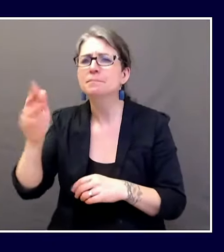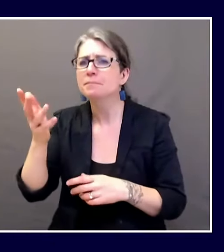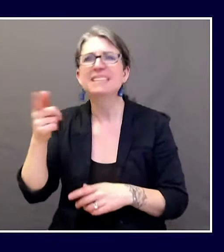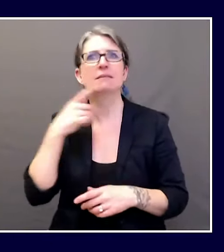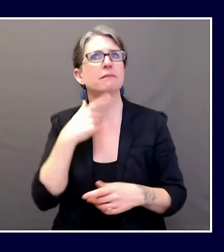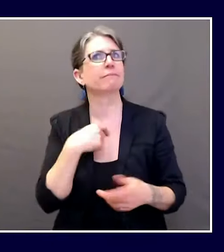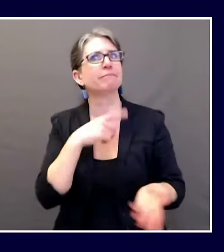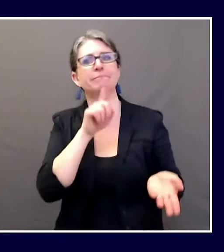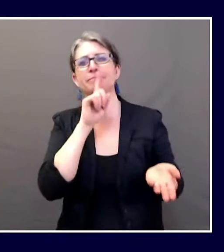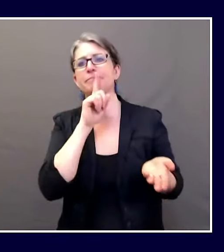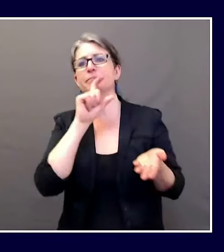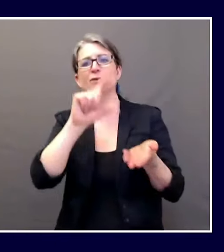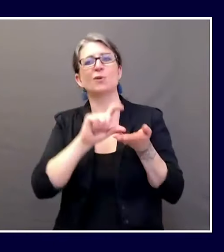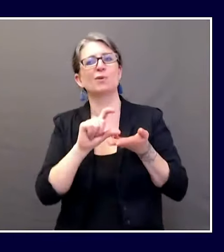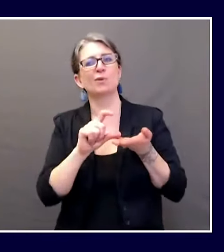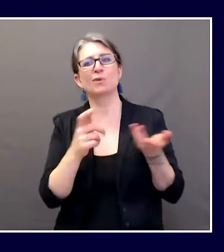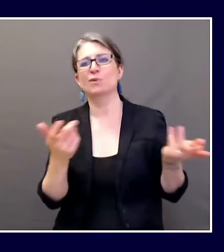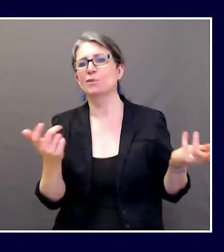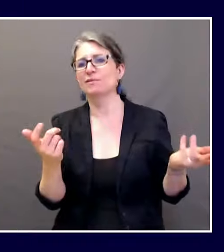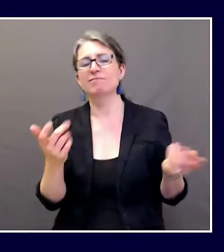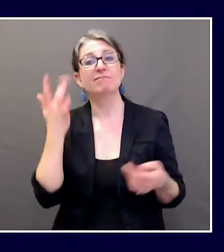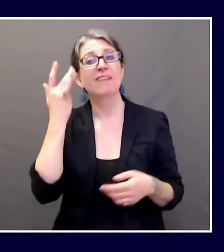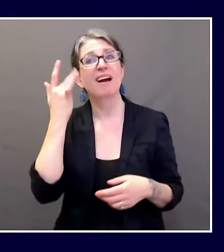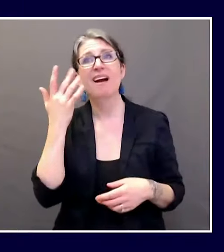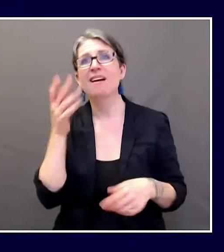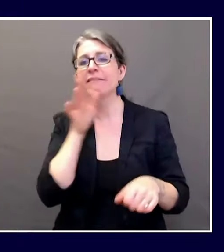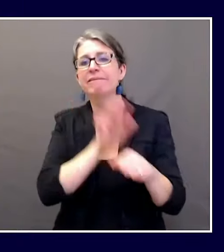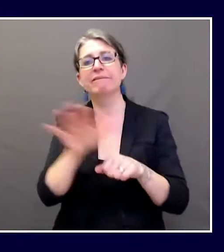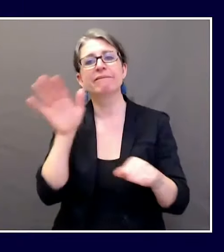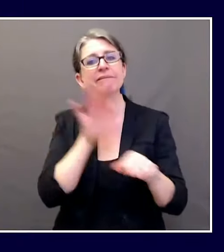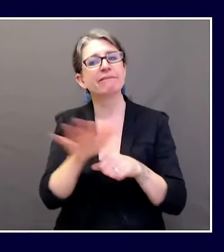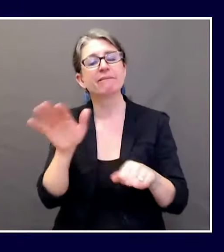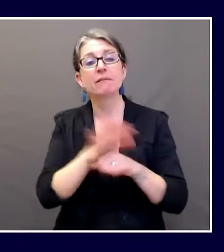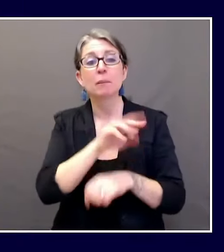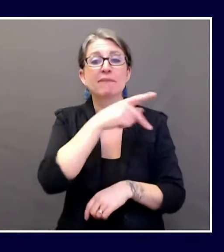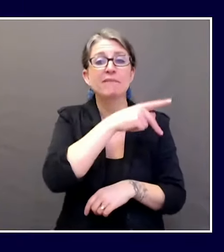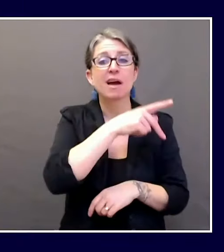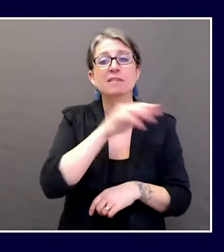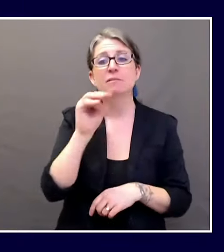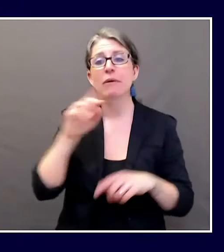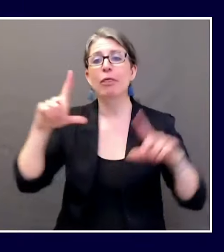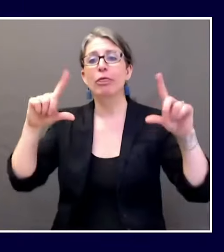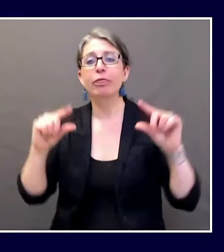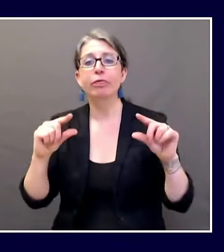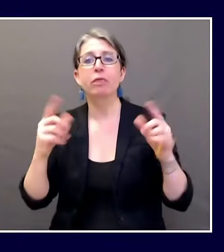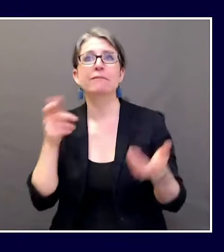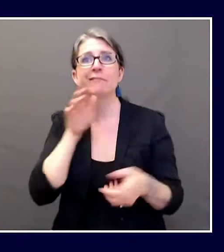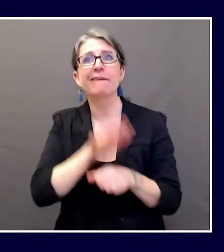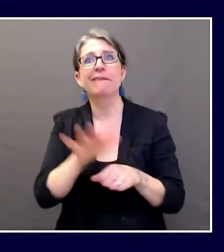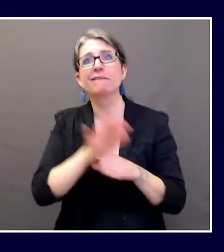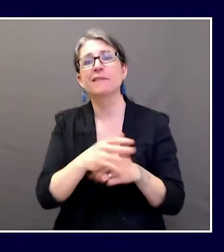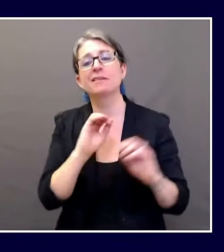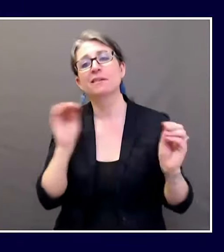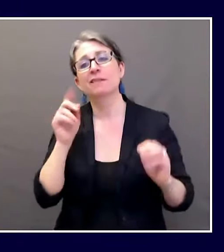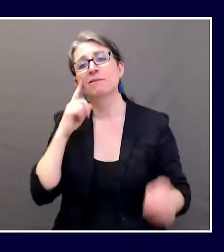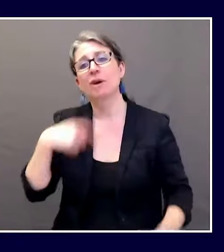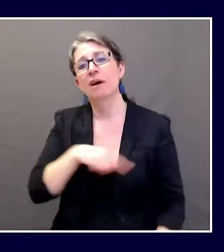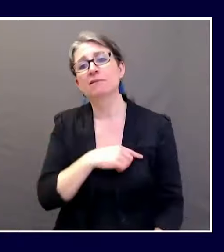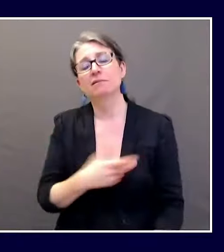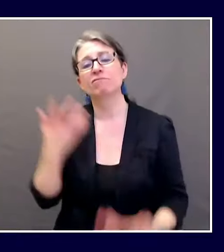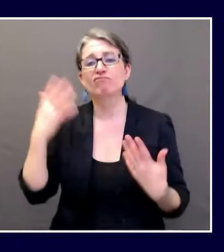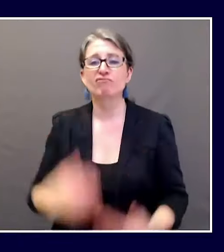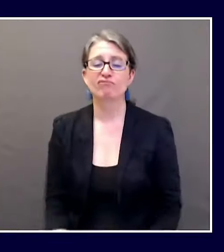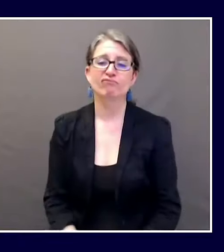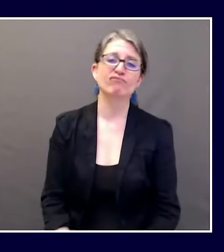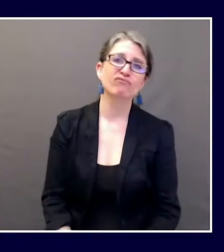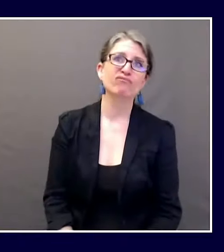delay some in-clinic efforts. And I wanted to check if this was still true with the expected